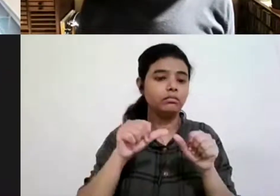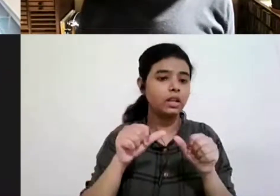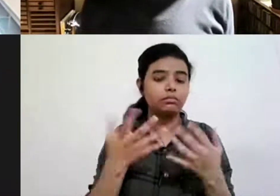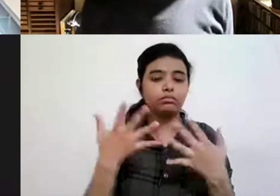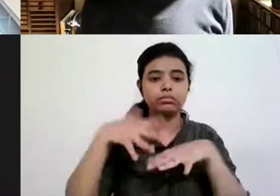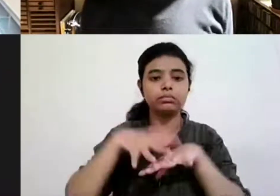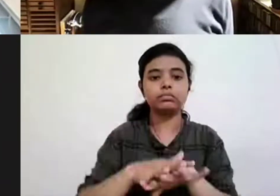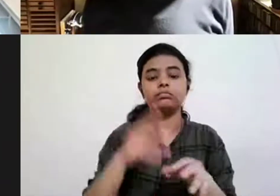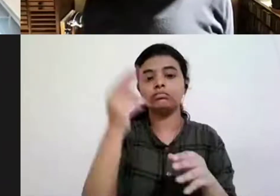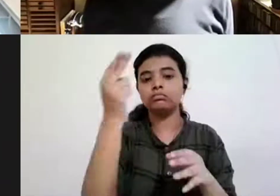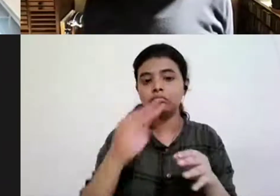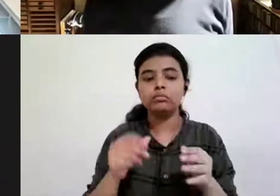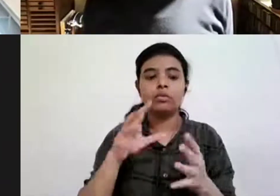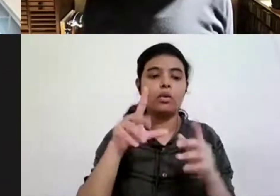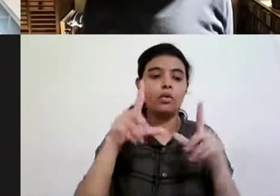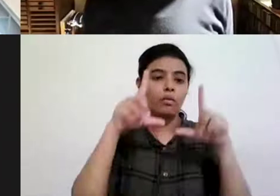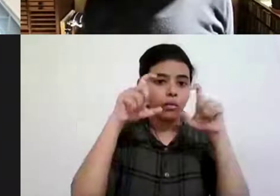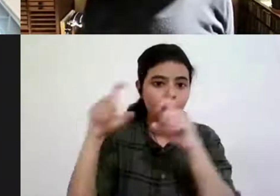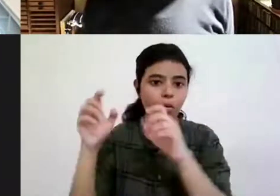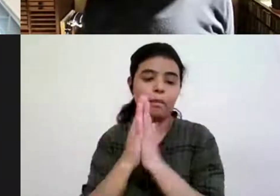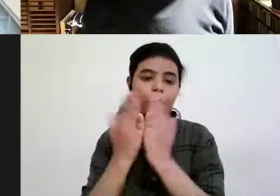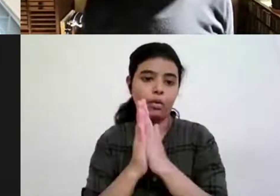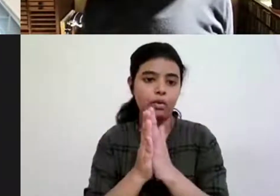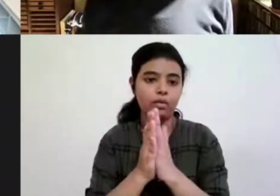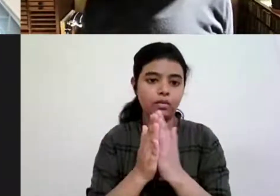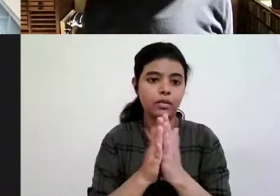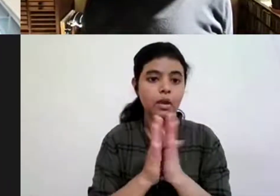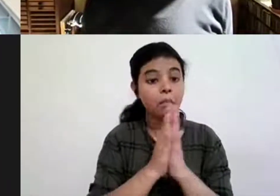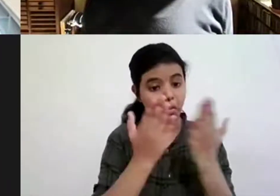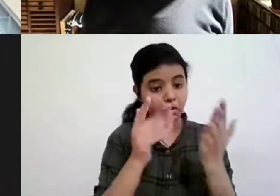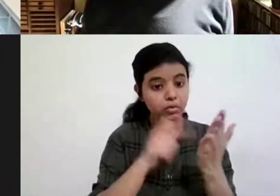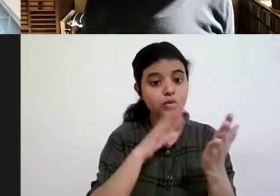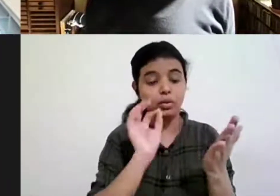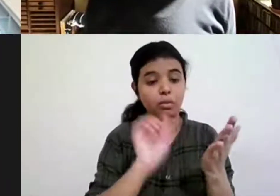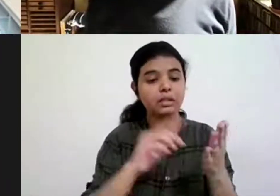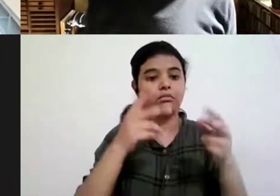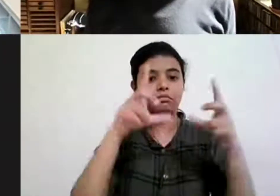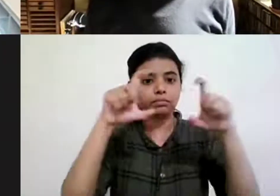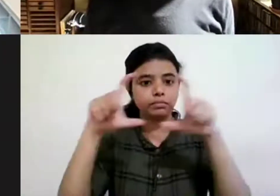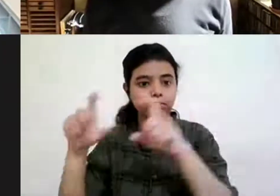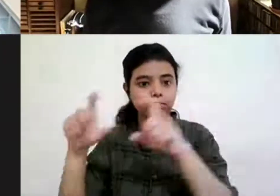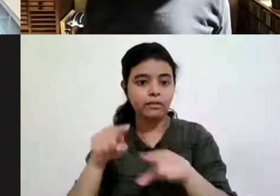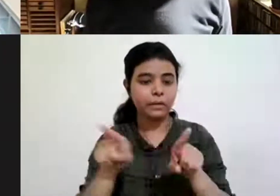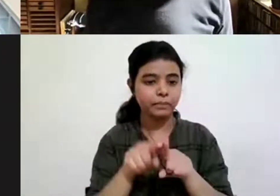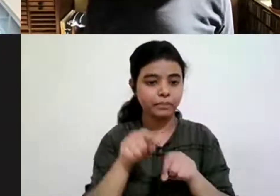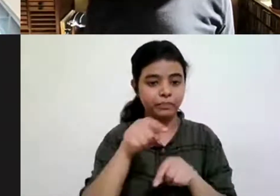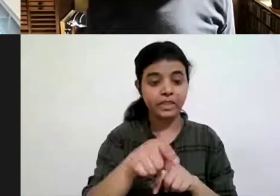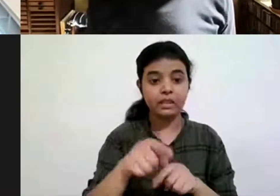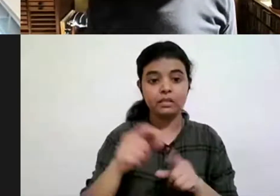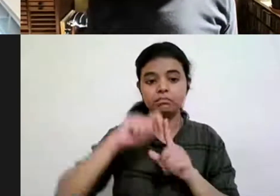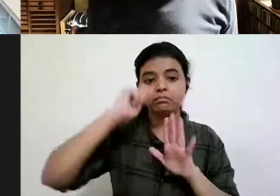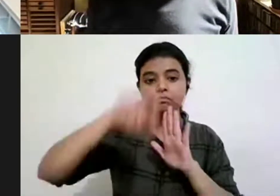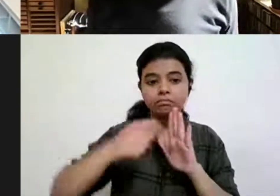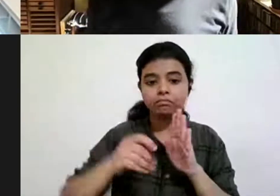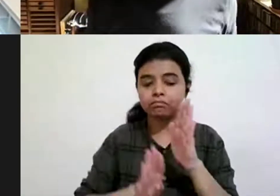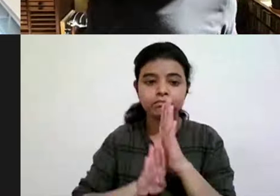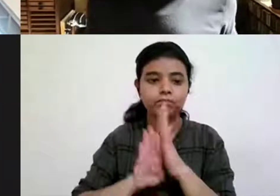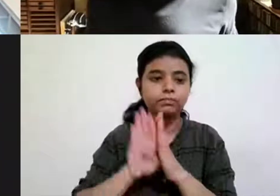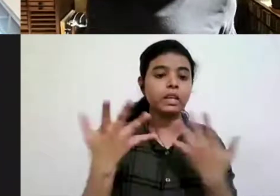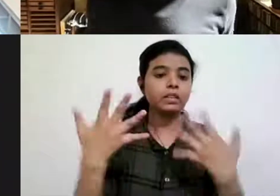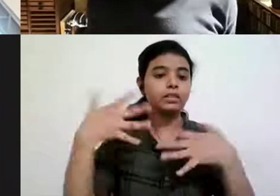he founded a non-profit association of the same name, which developed the project into an